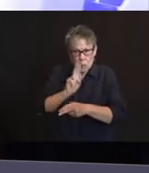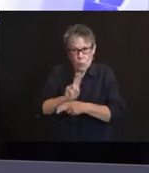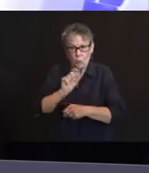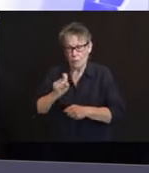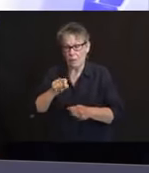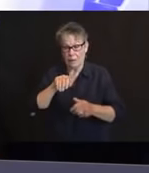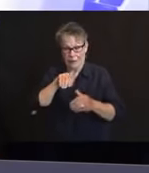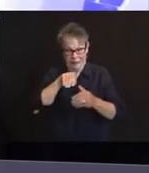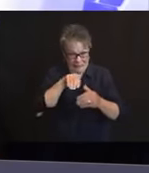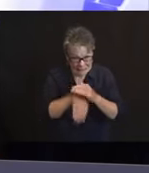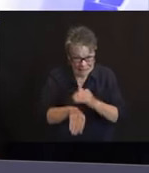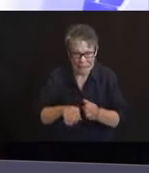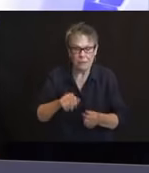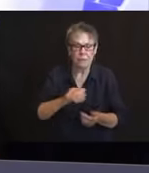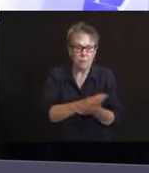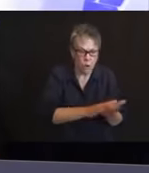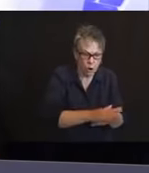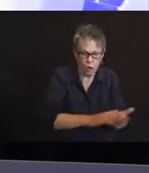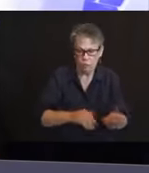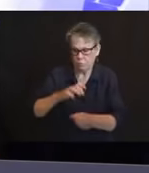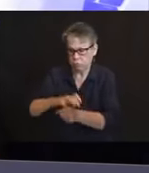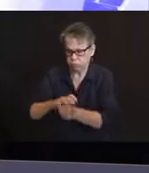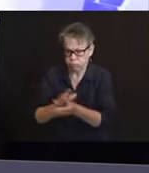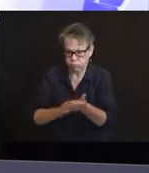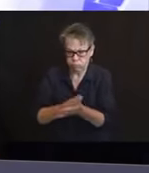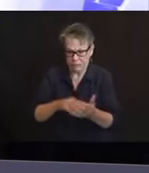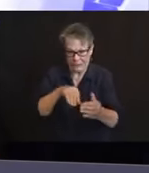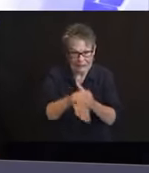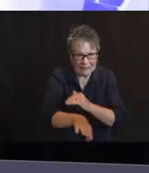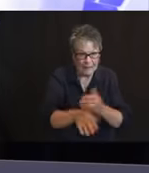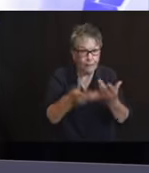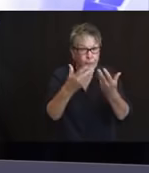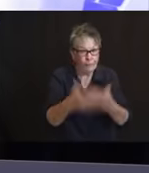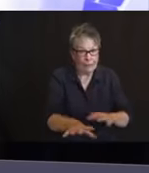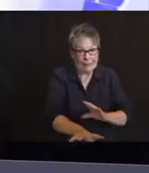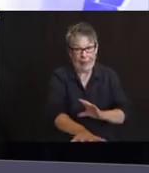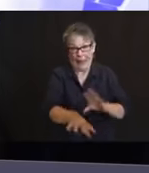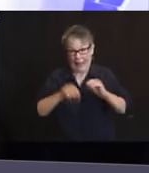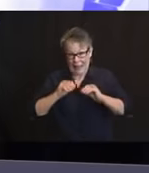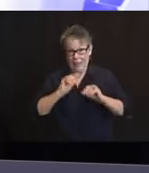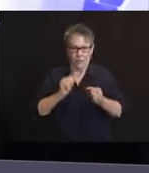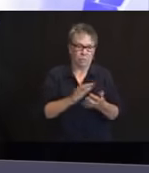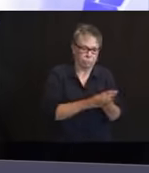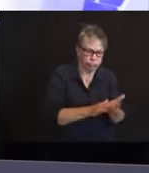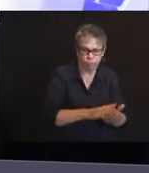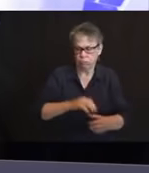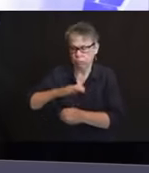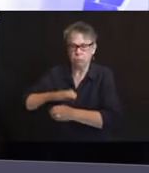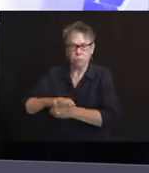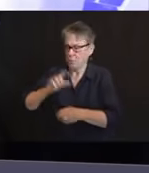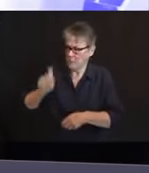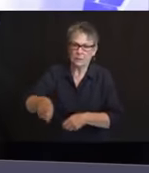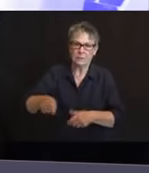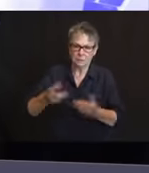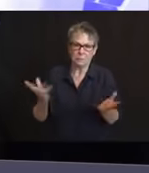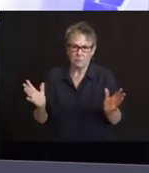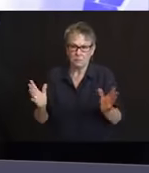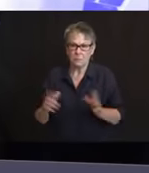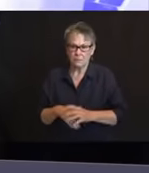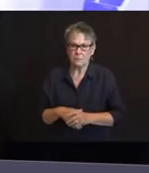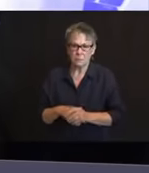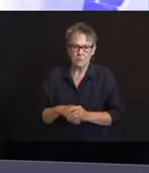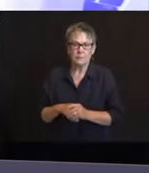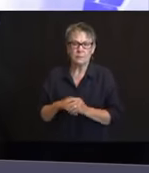traffic. There should also be routine and frequent disinfecting and sanitizing at the facility, particularly